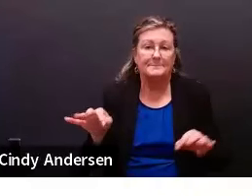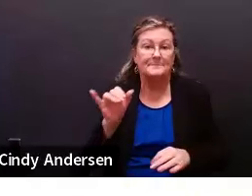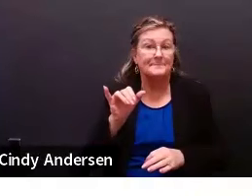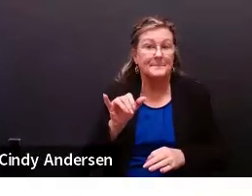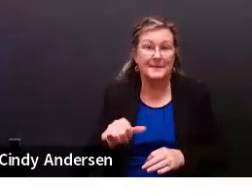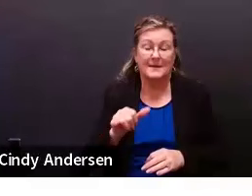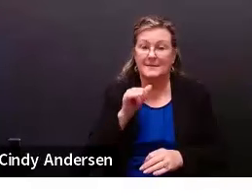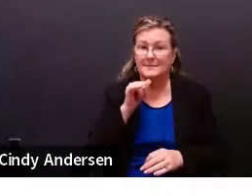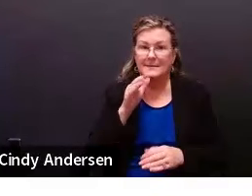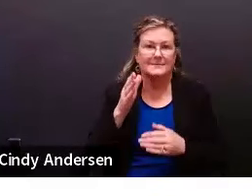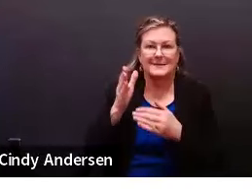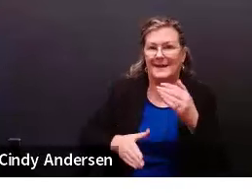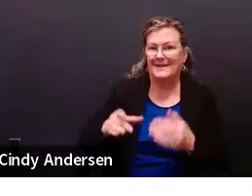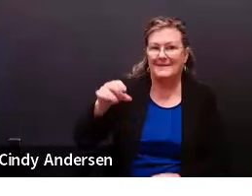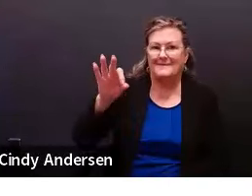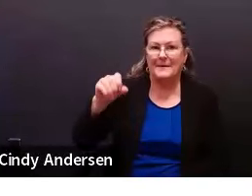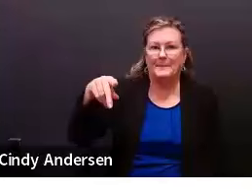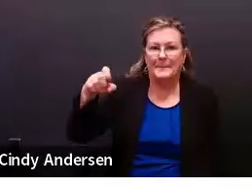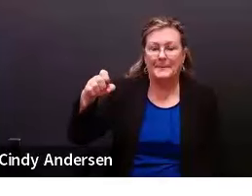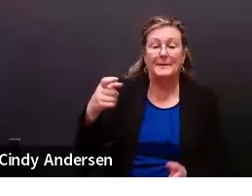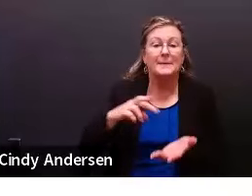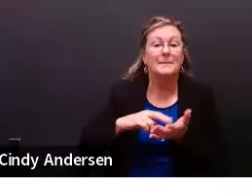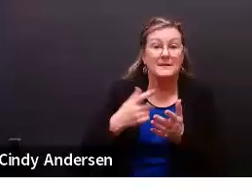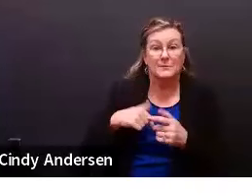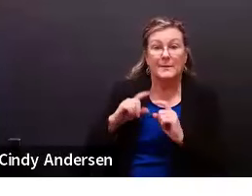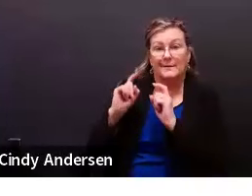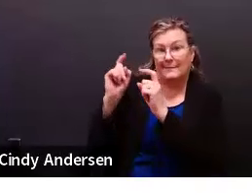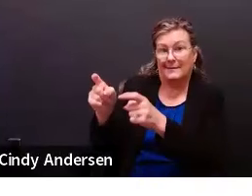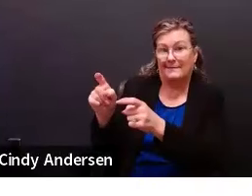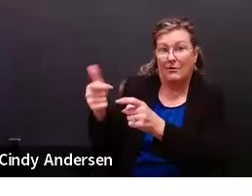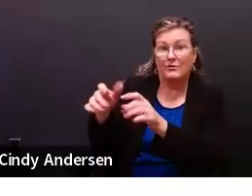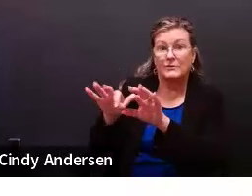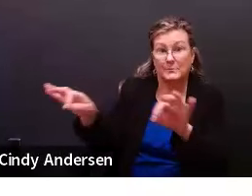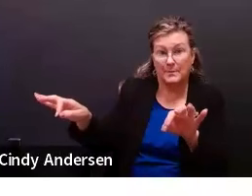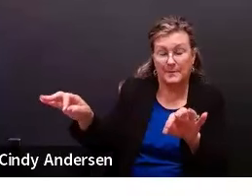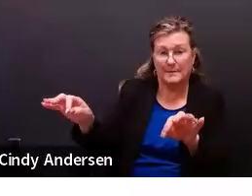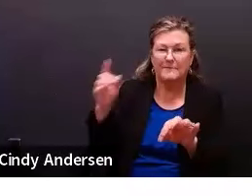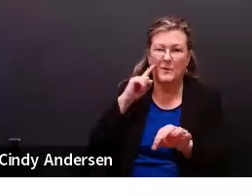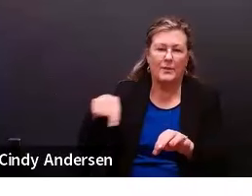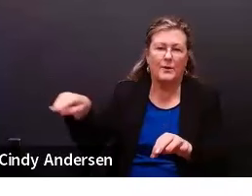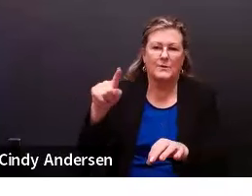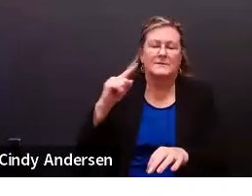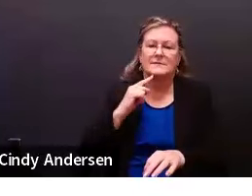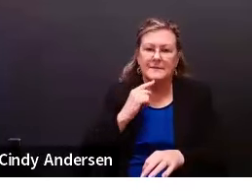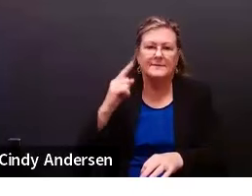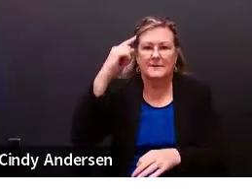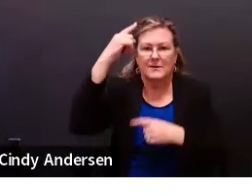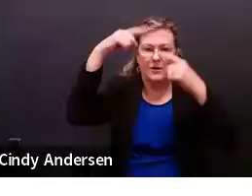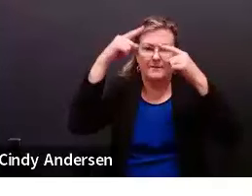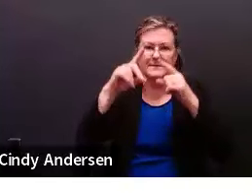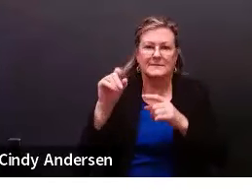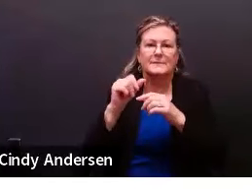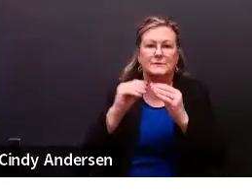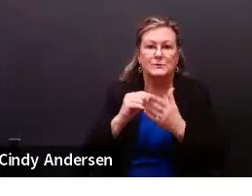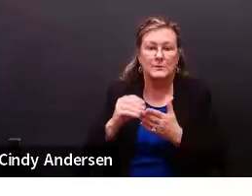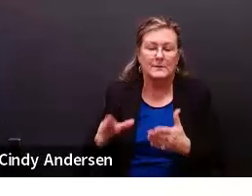that doesn't end fate. So when we award this to our students with the most significant cognitive disabilities, it doesn't end their fate.